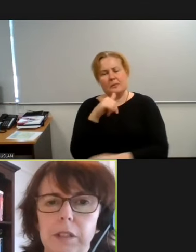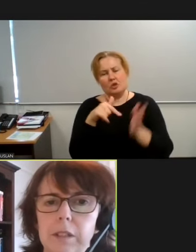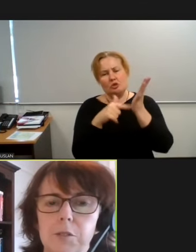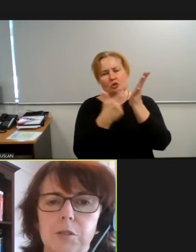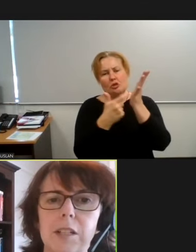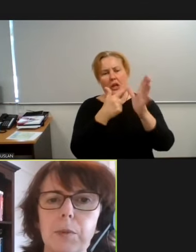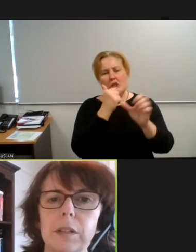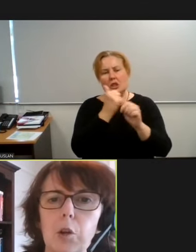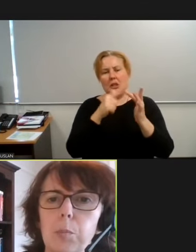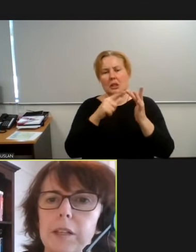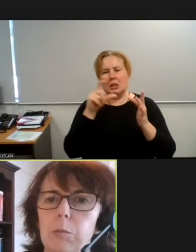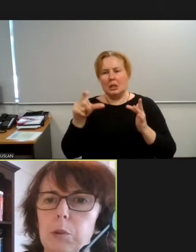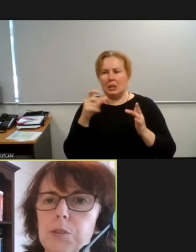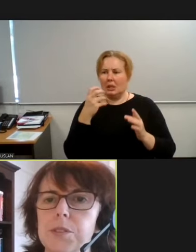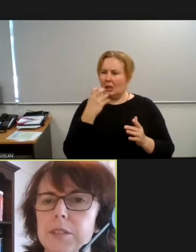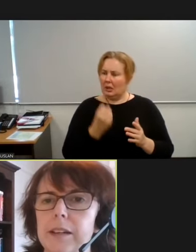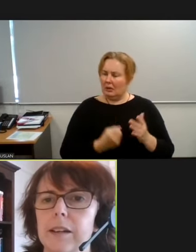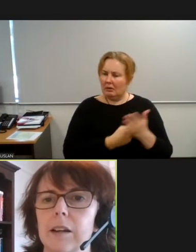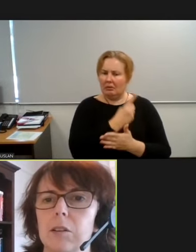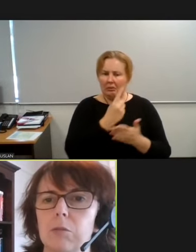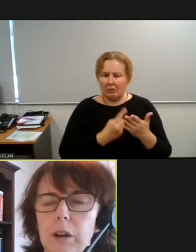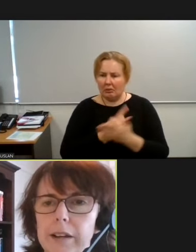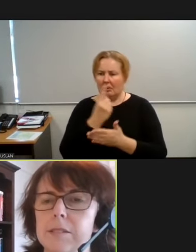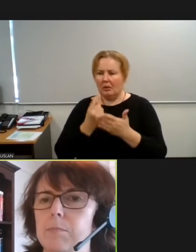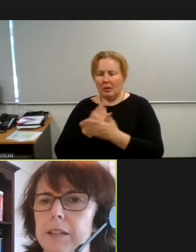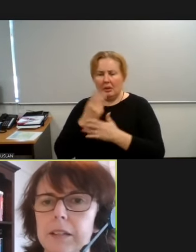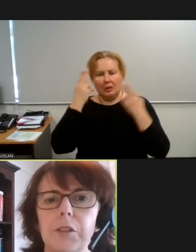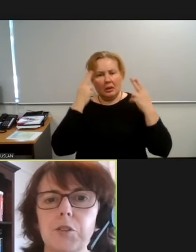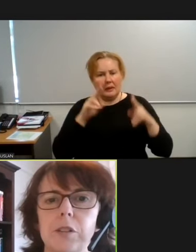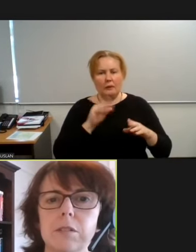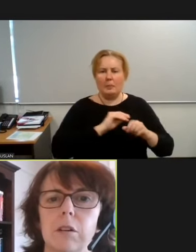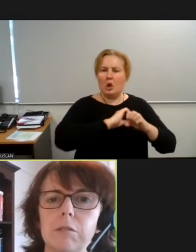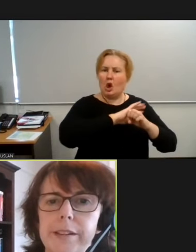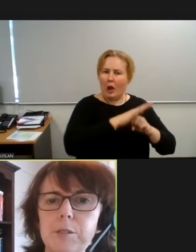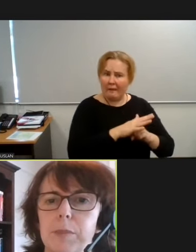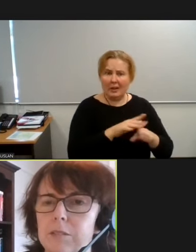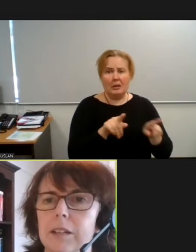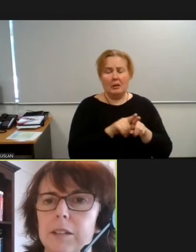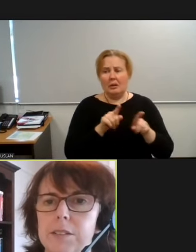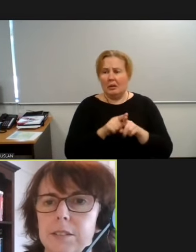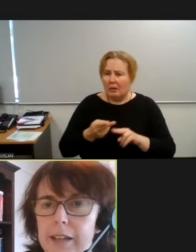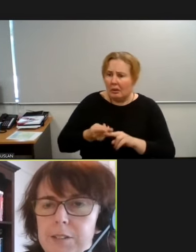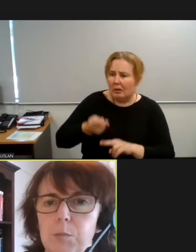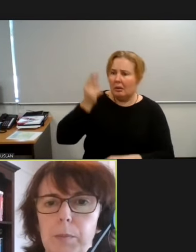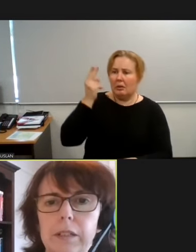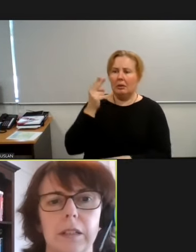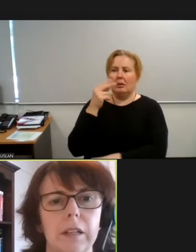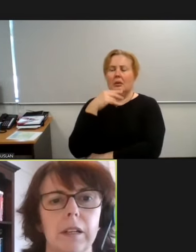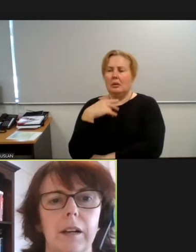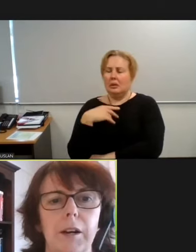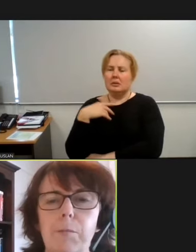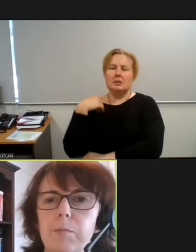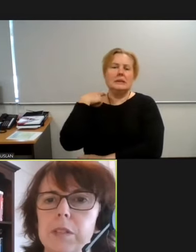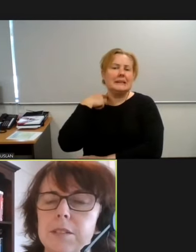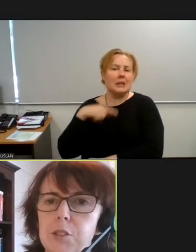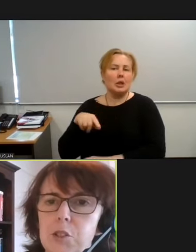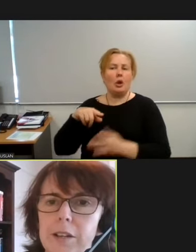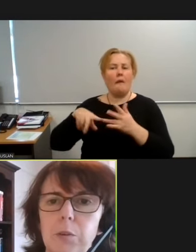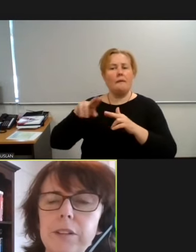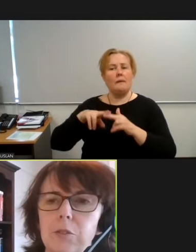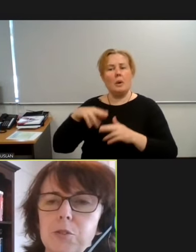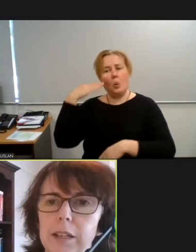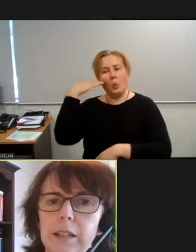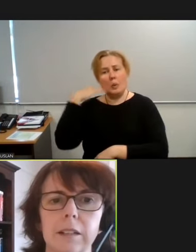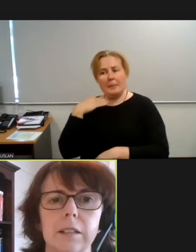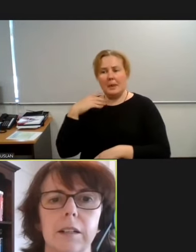not only in Australia but globally, we're also seeing a rise in many countries of fatal male violence against women. Since